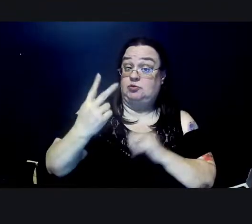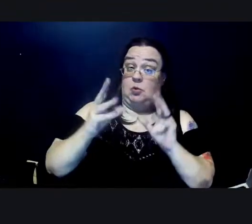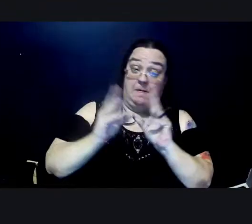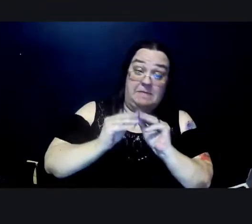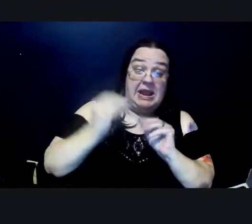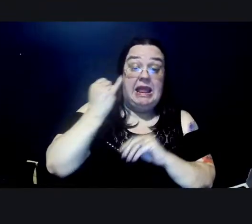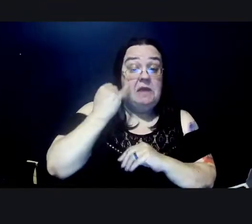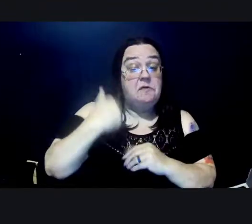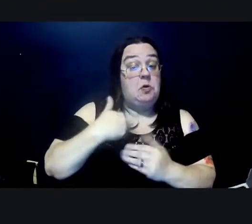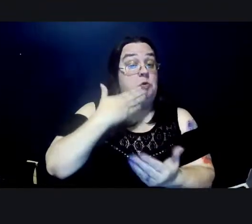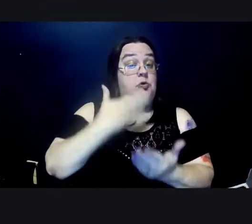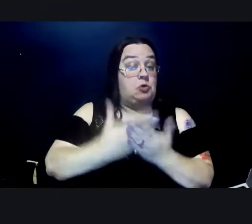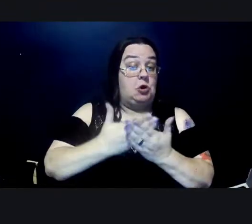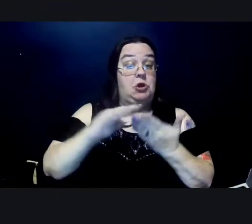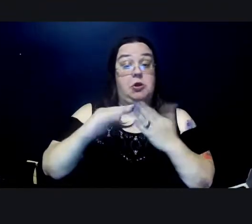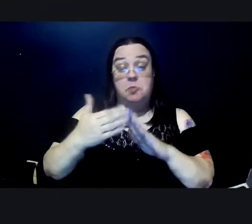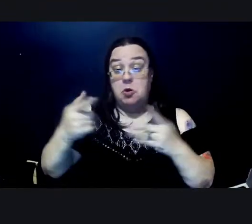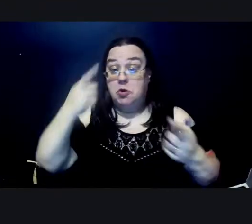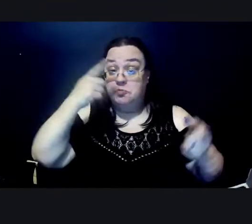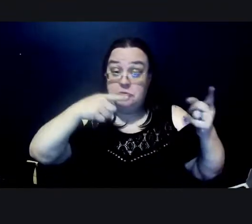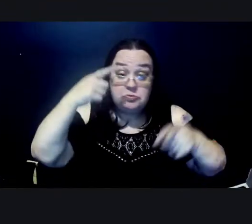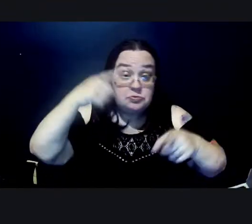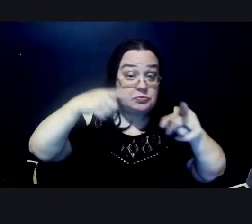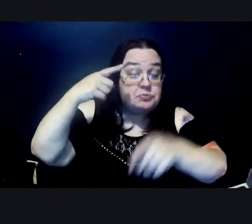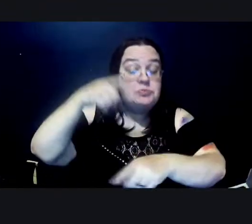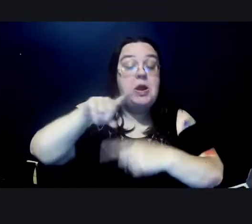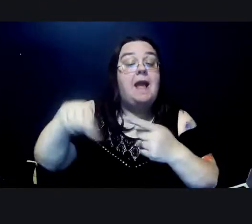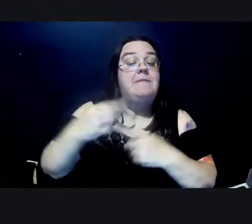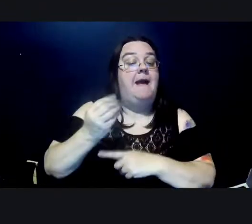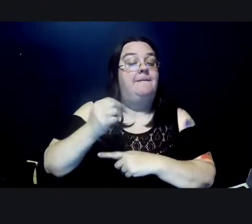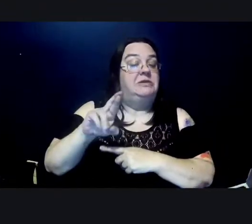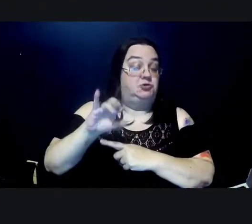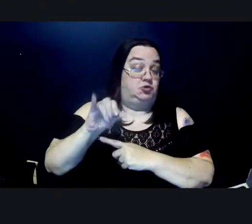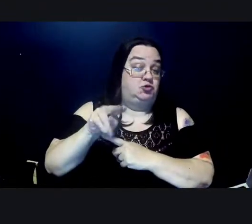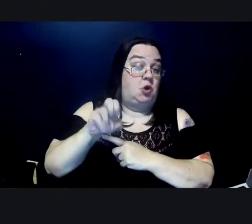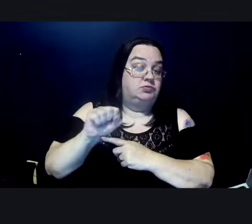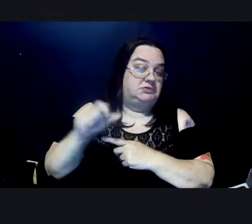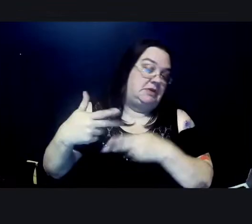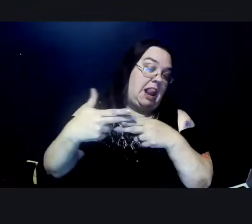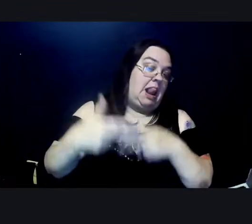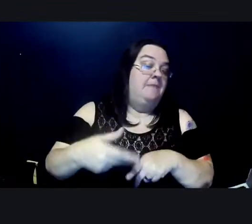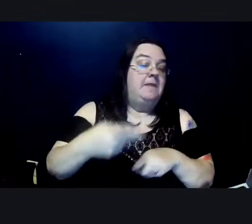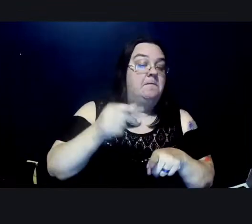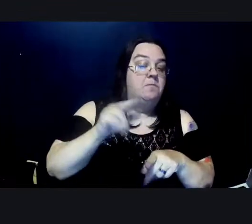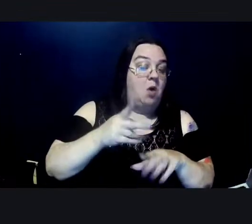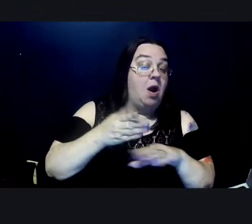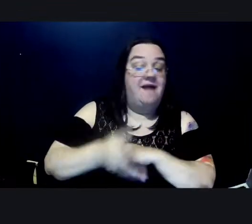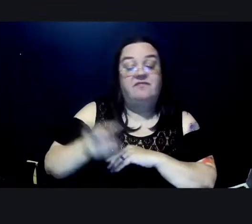community consensus about Mr. Jones. Yes. But